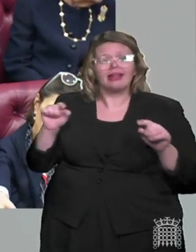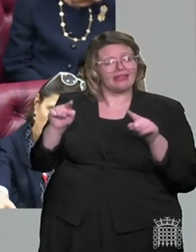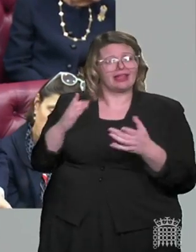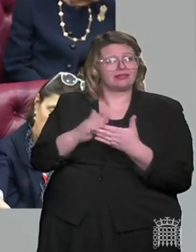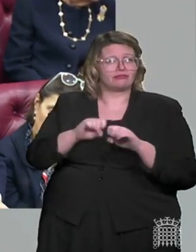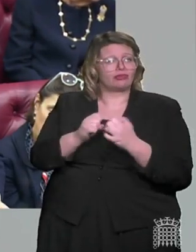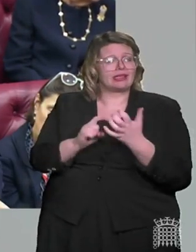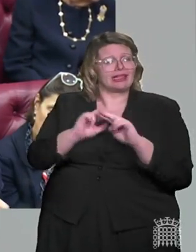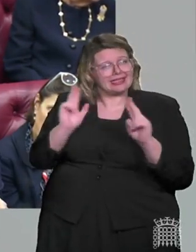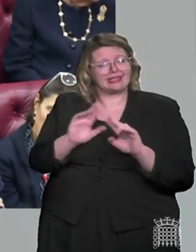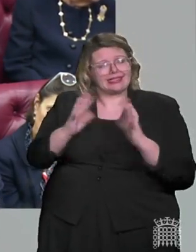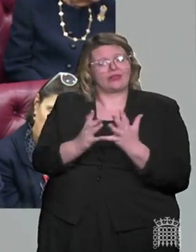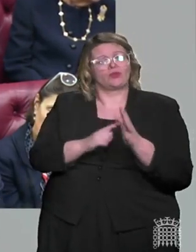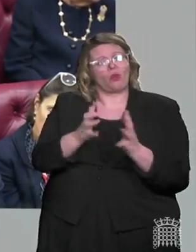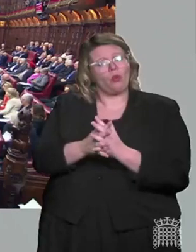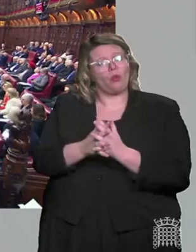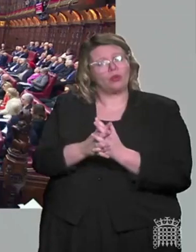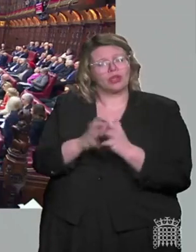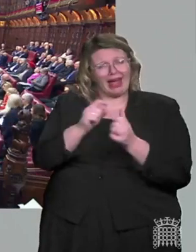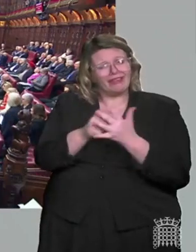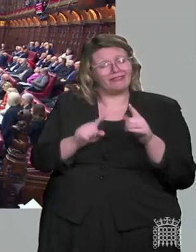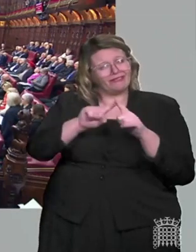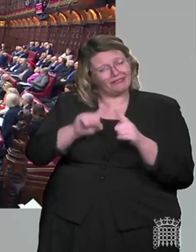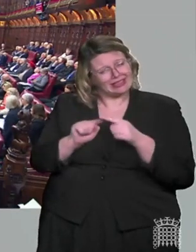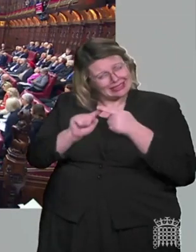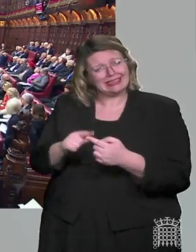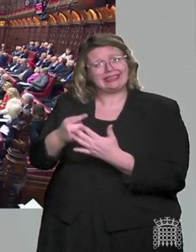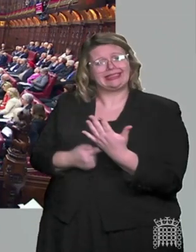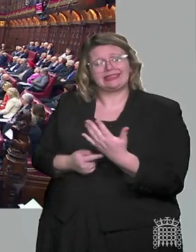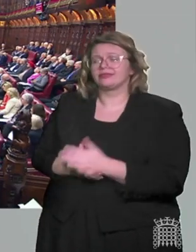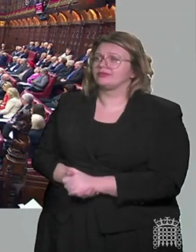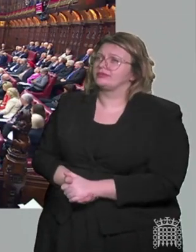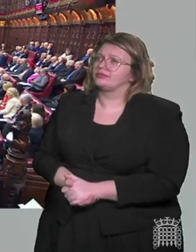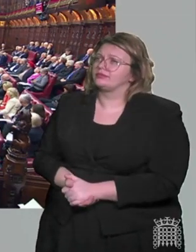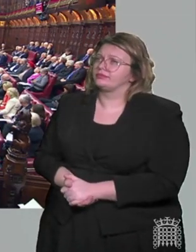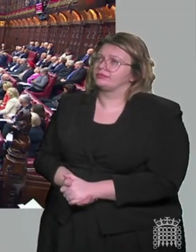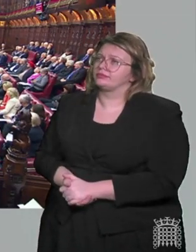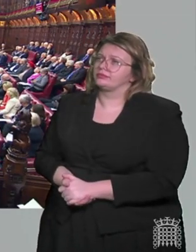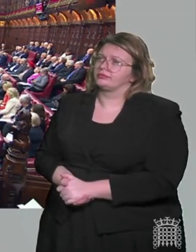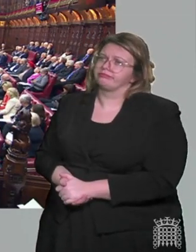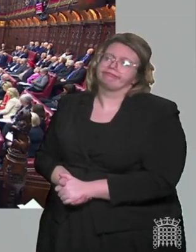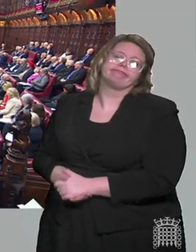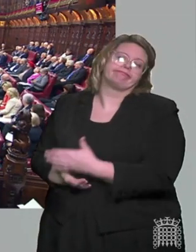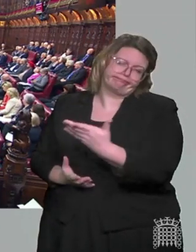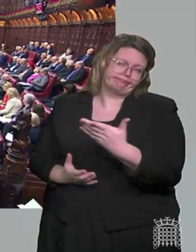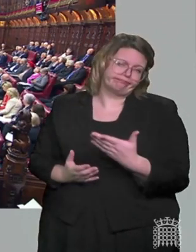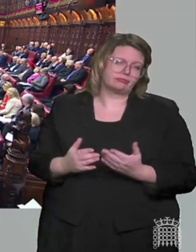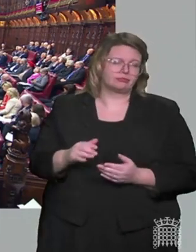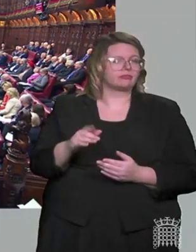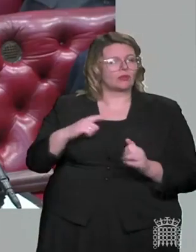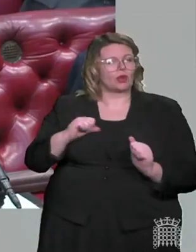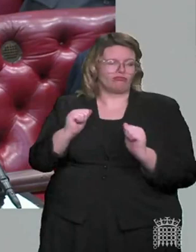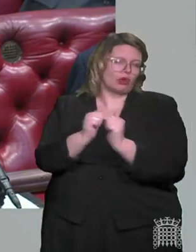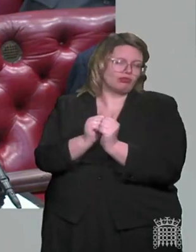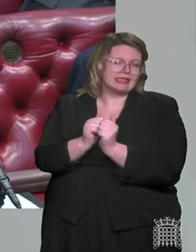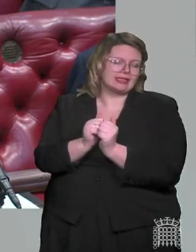breach of international humanitarian law as well. My Lords, the Foreign Secretary is right. The priority has to be securing an immediate, and I'd say an extended